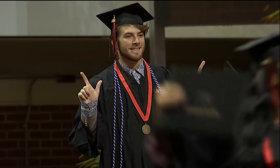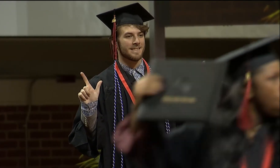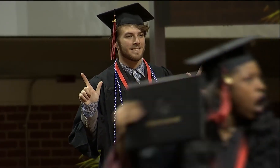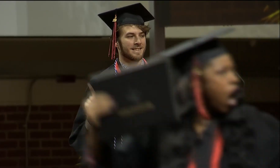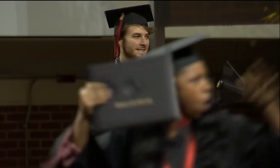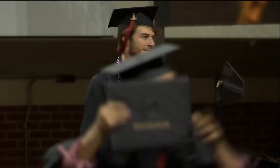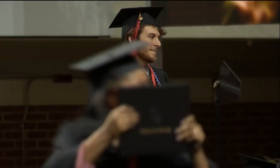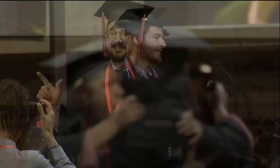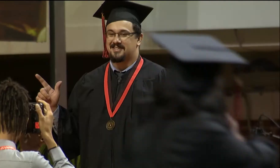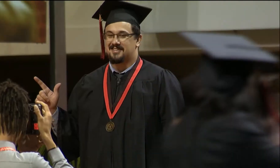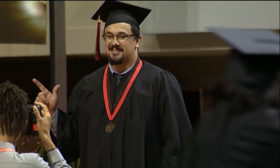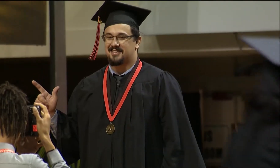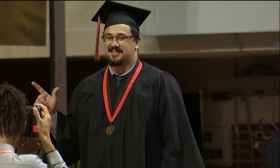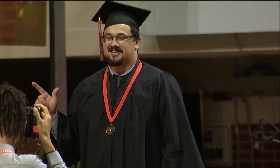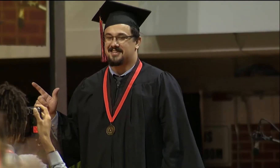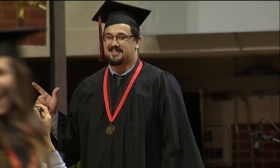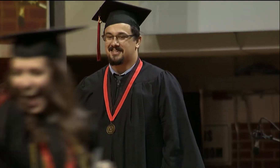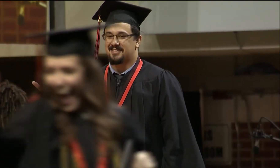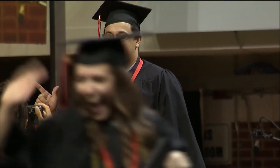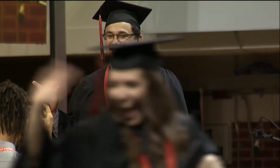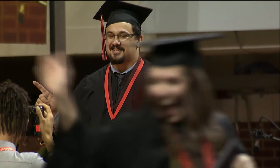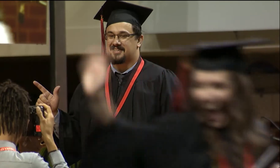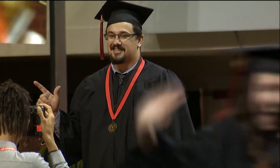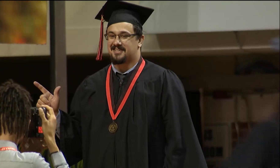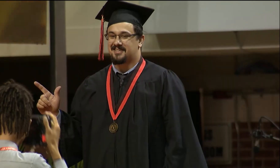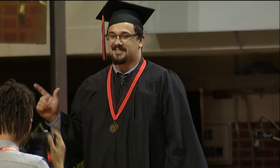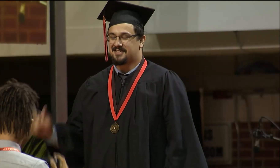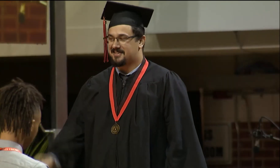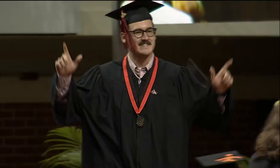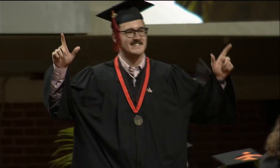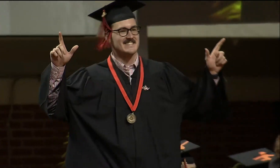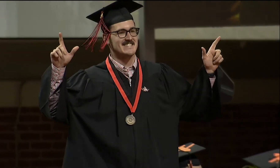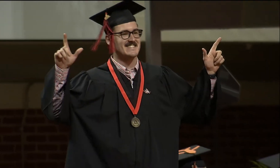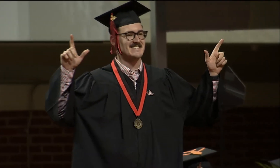Jacob McKinnon. Clinton Partain.